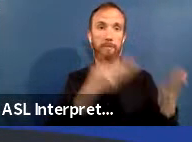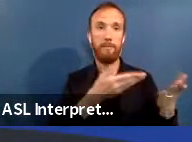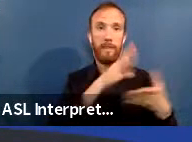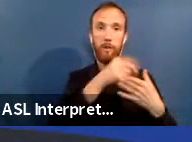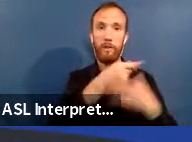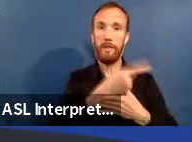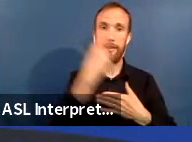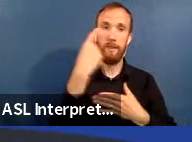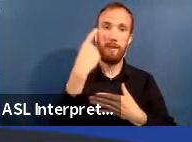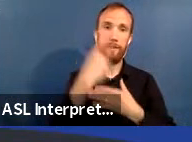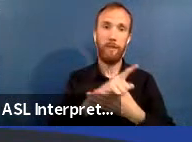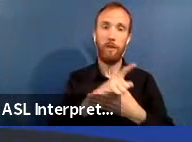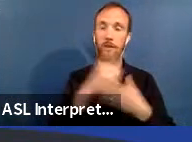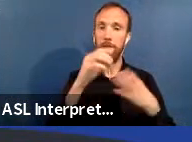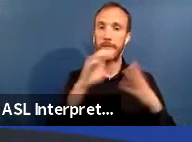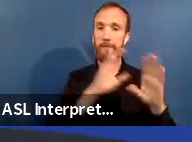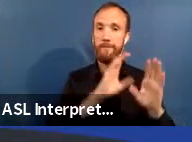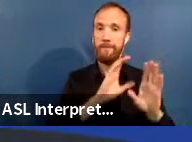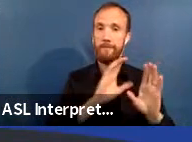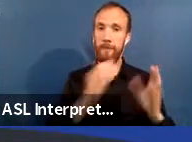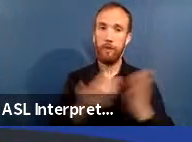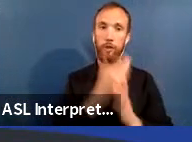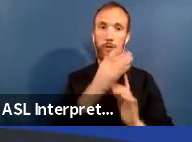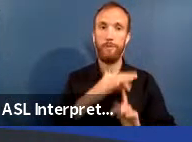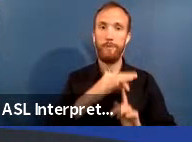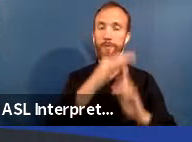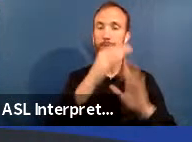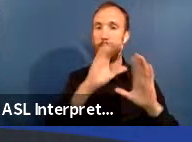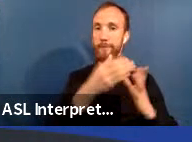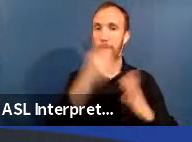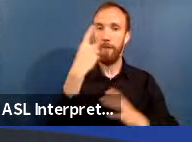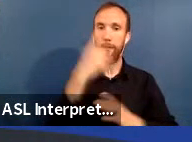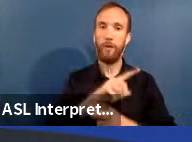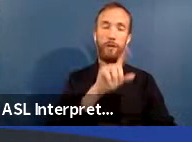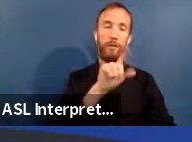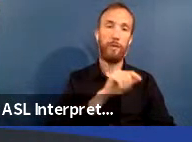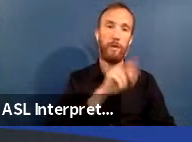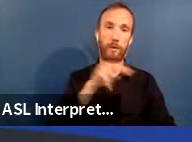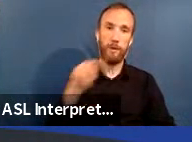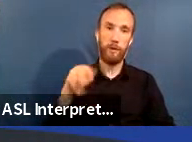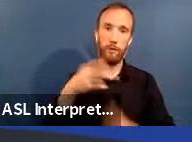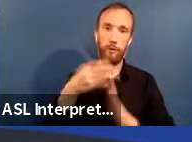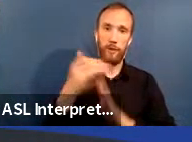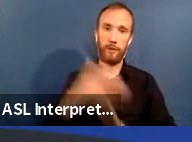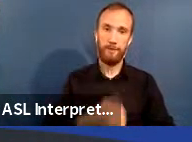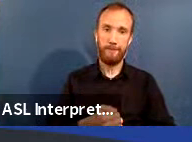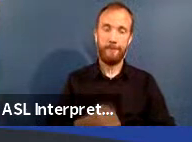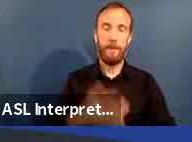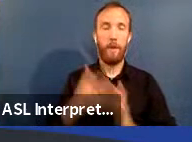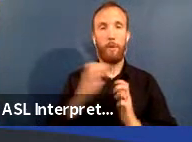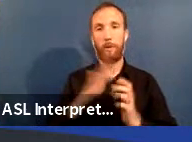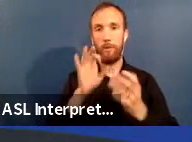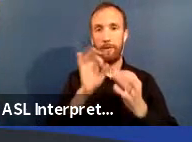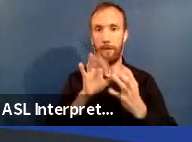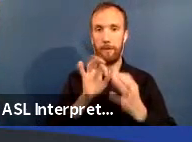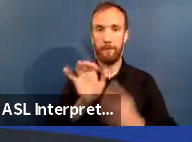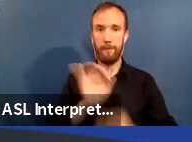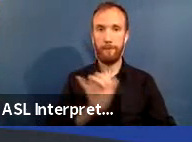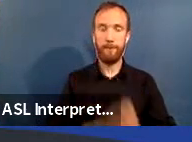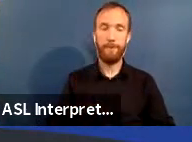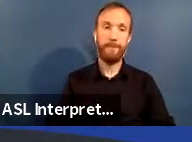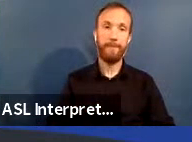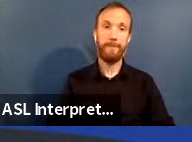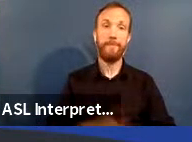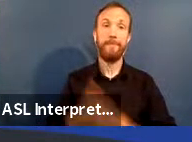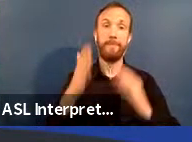again, we seek your feedback on the survey. The next category that's a new